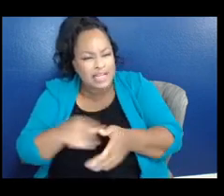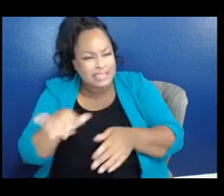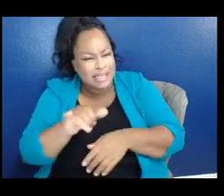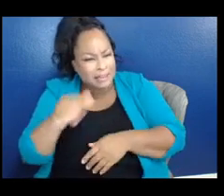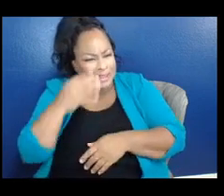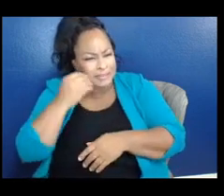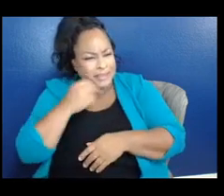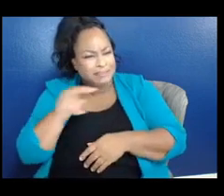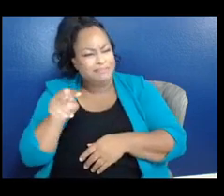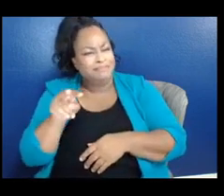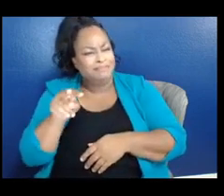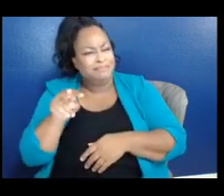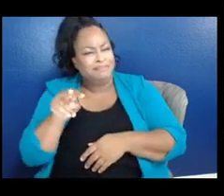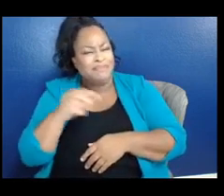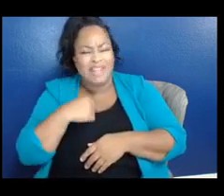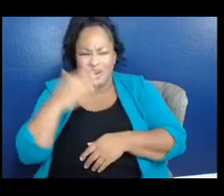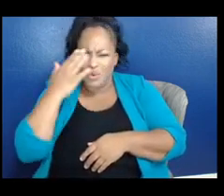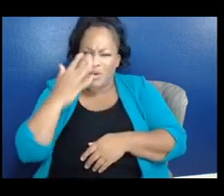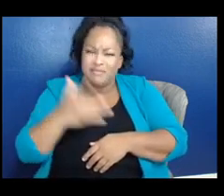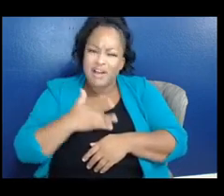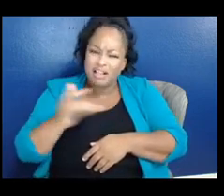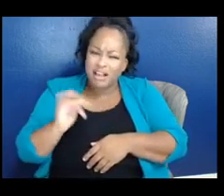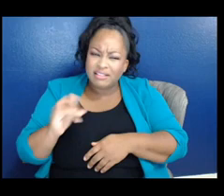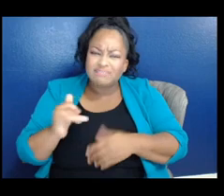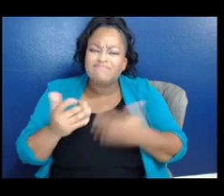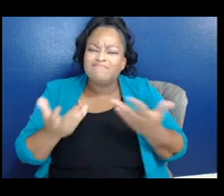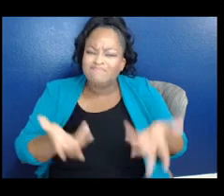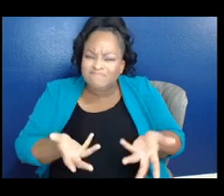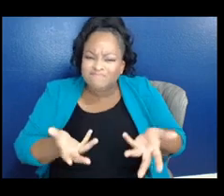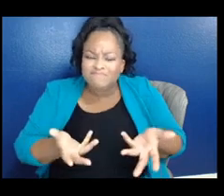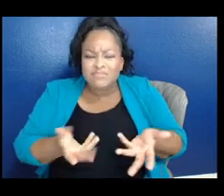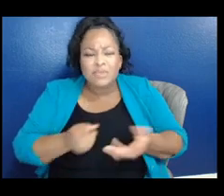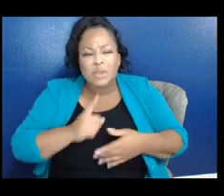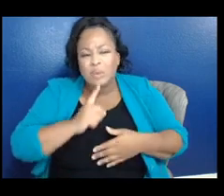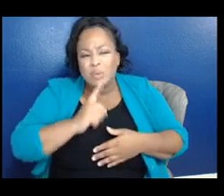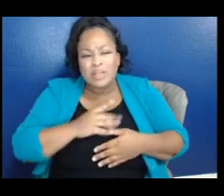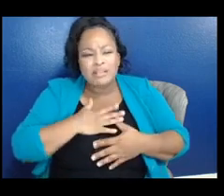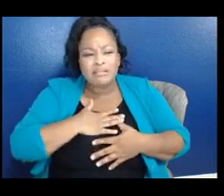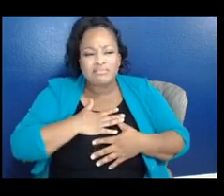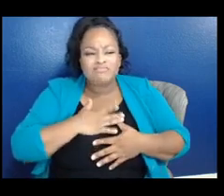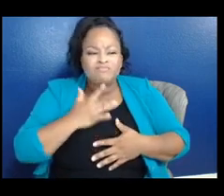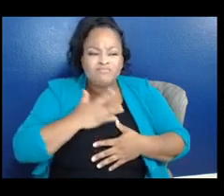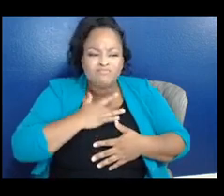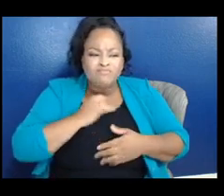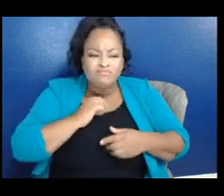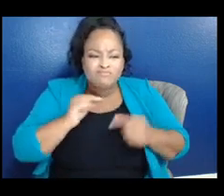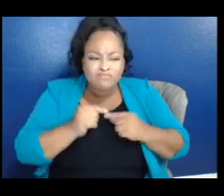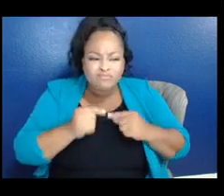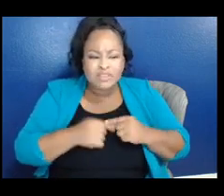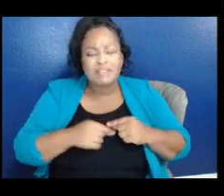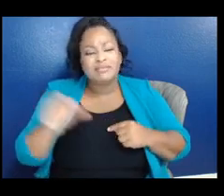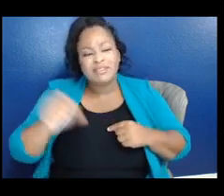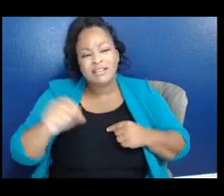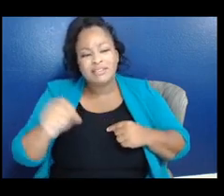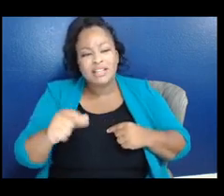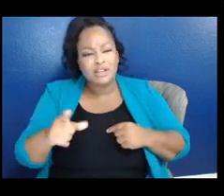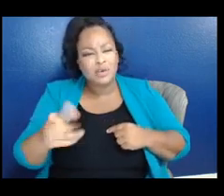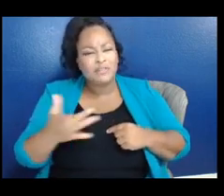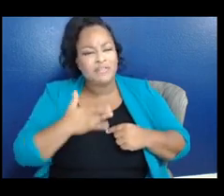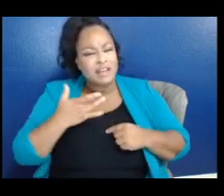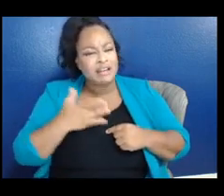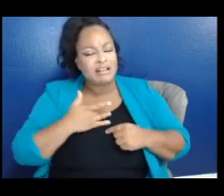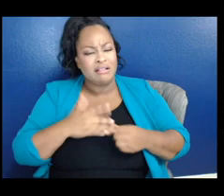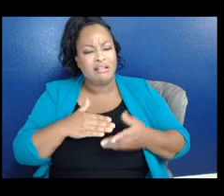had that same experience. So I know what that feels like. And it's just, it's really disheartening, and it hurts. It's painful